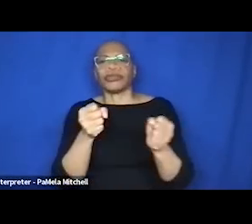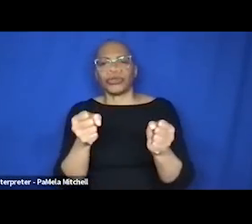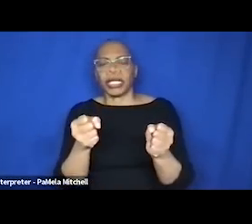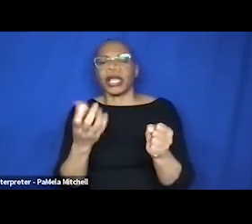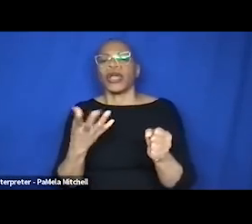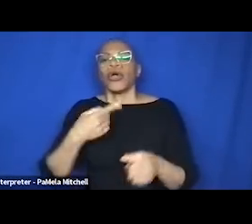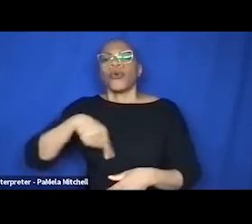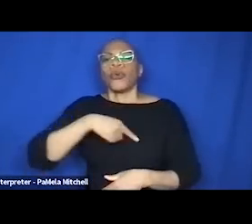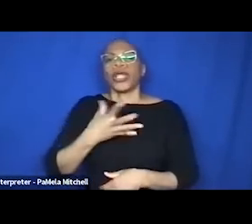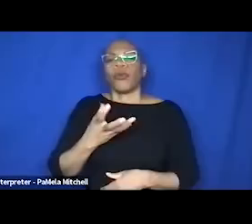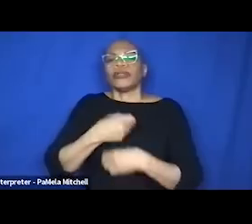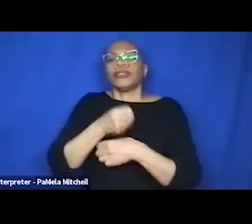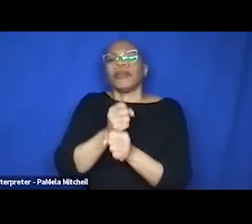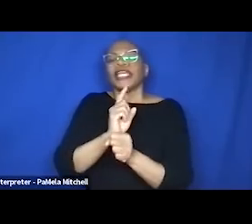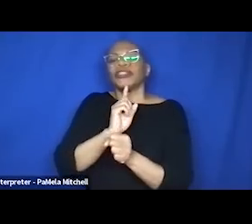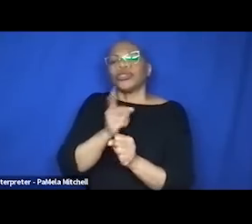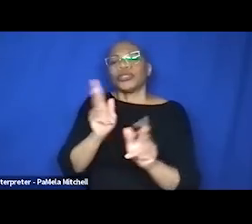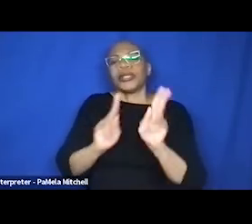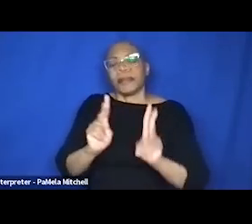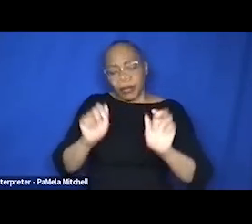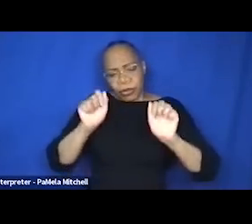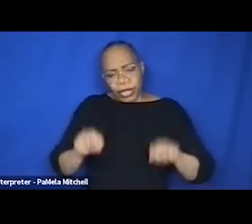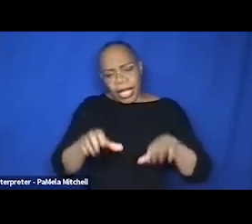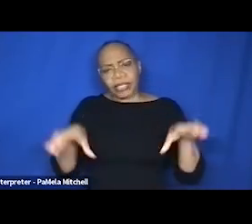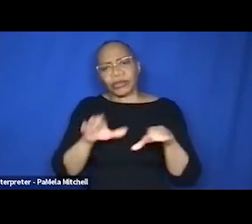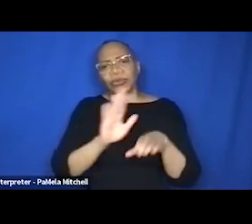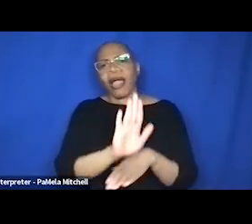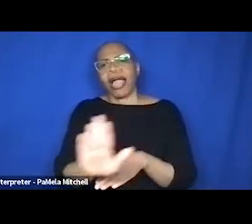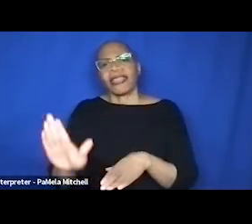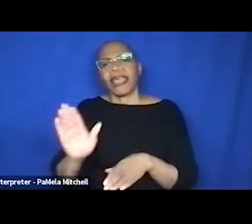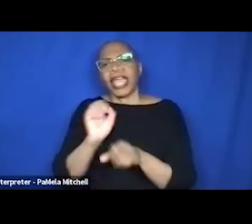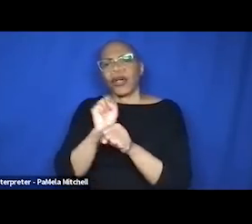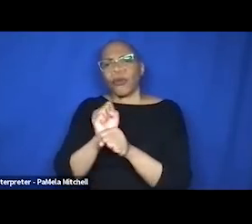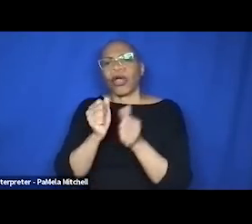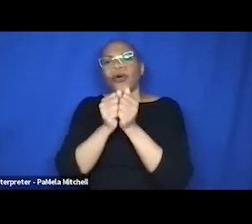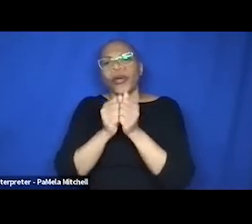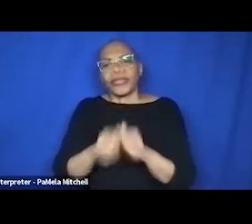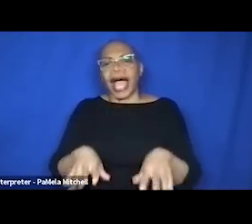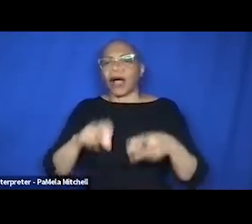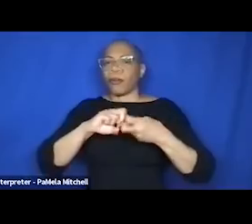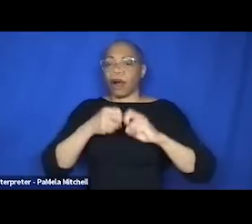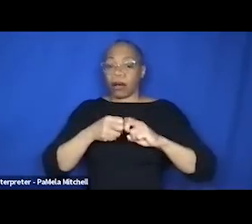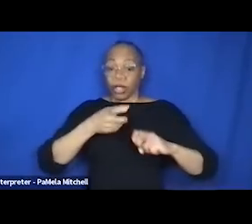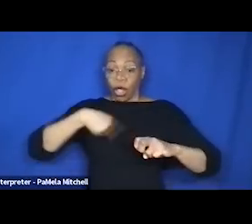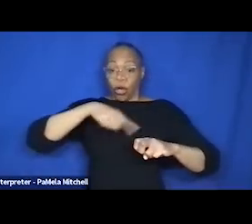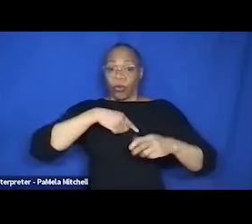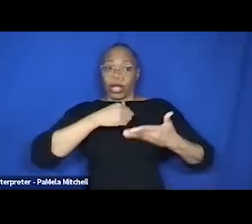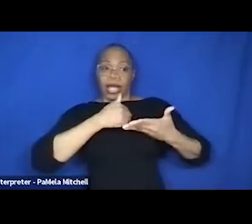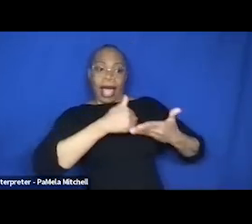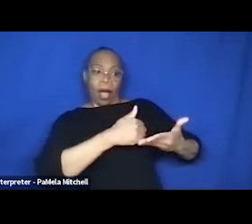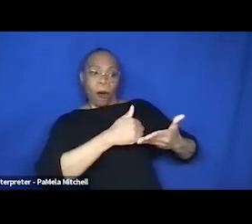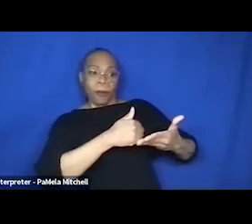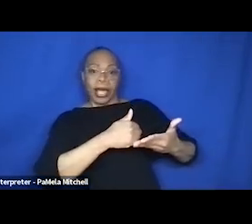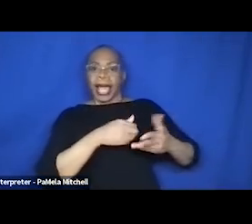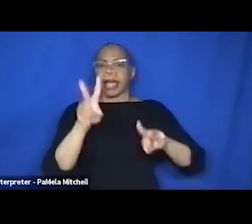safe, but we make sure they can do their jobs without any problems going on. So we're always helping them, and then we're just monitoring the